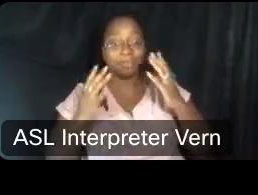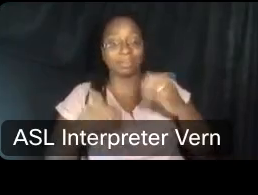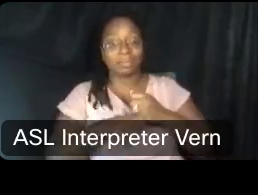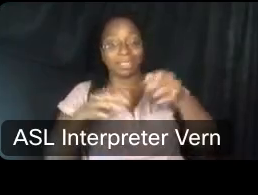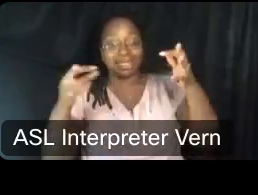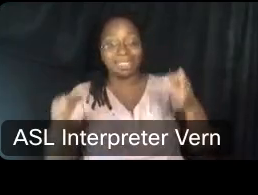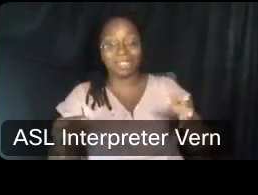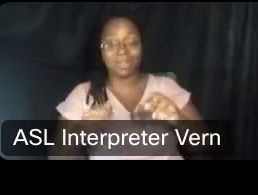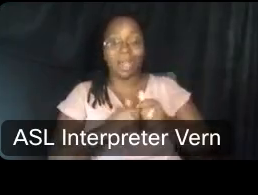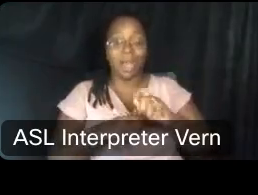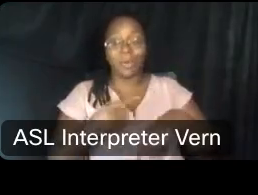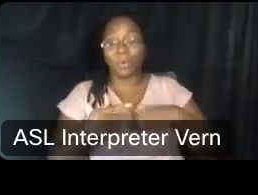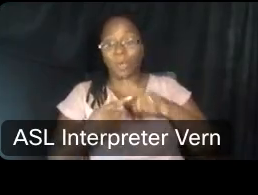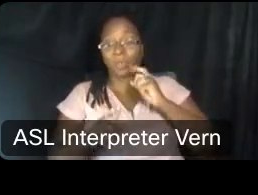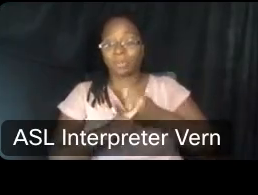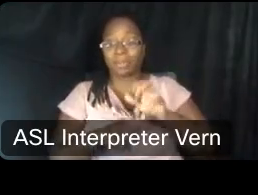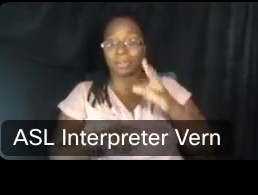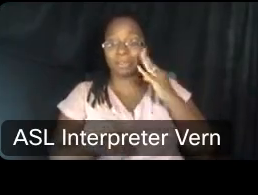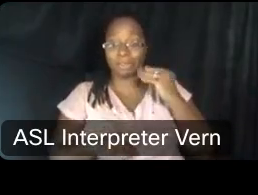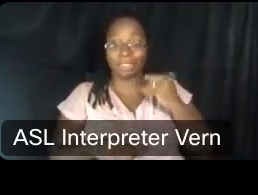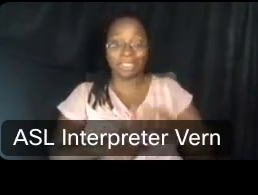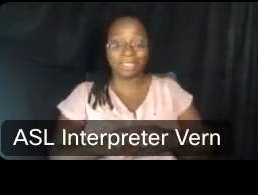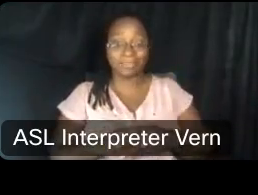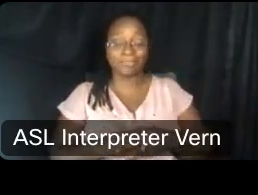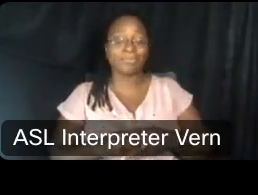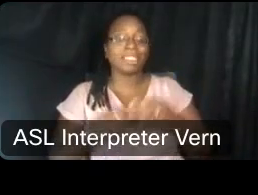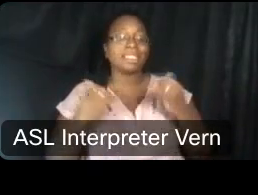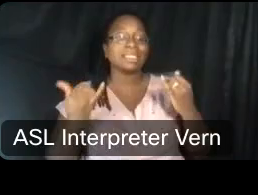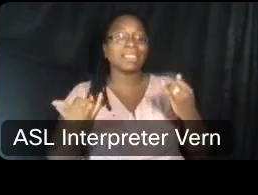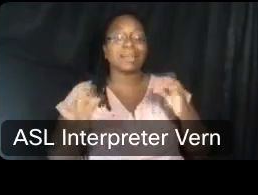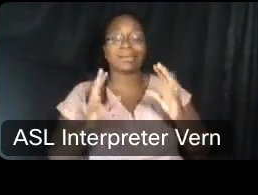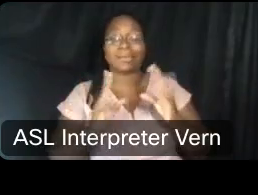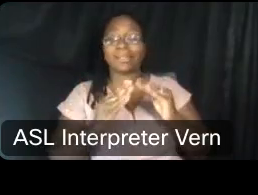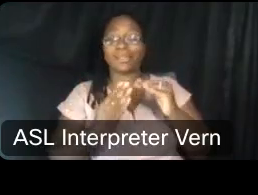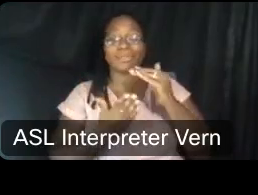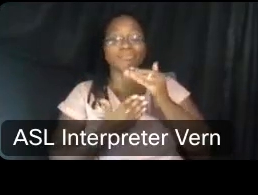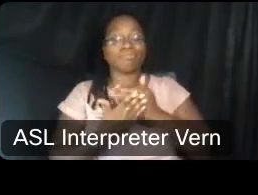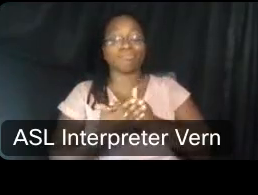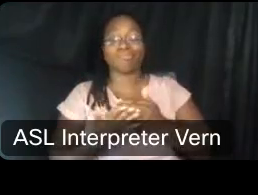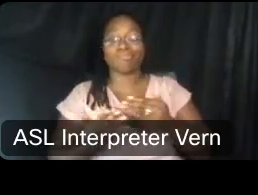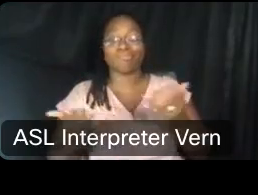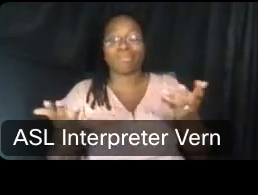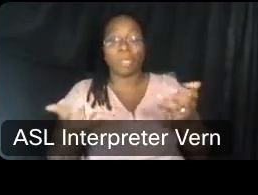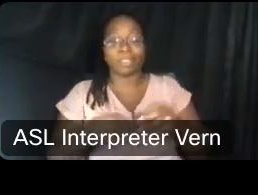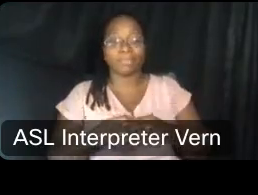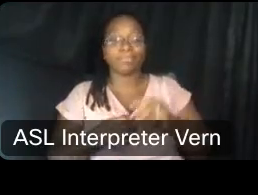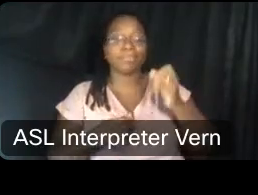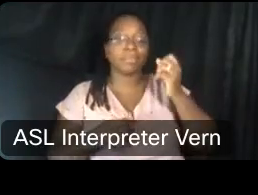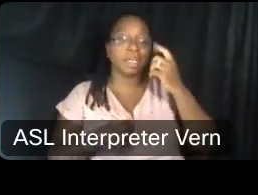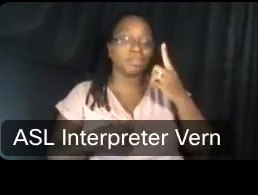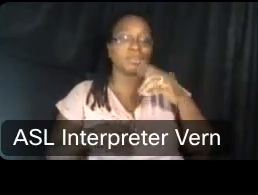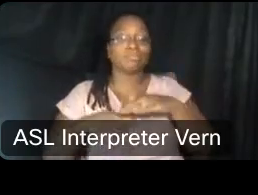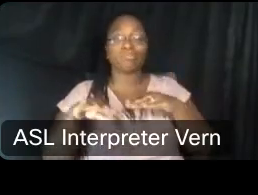Here are the key takeaways for today's session. The first is understand the overlapping experiences of partner-inflicted